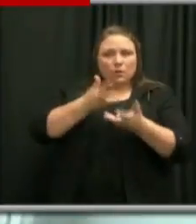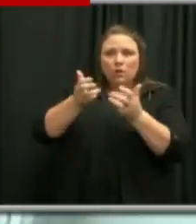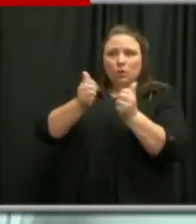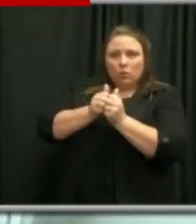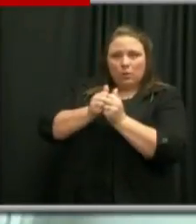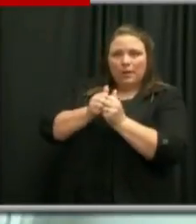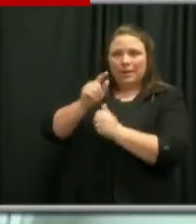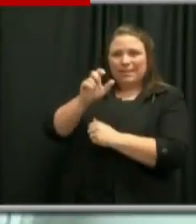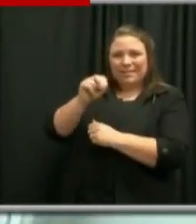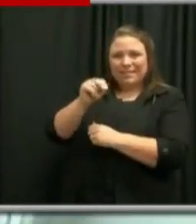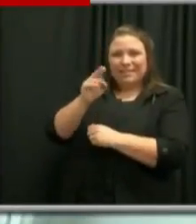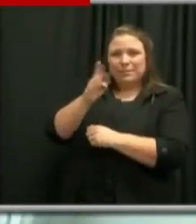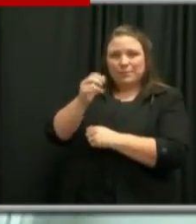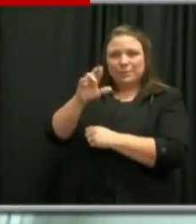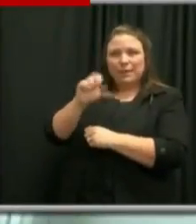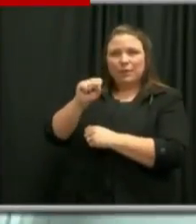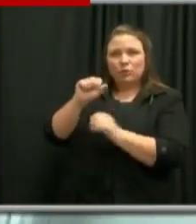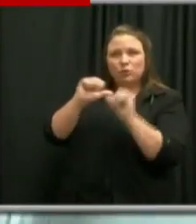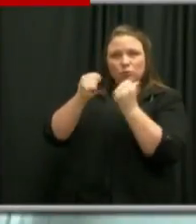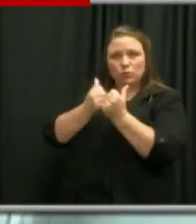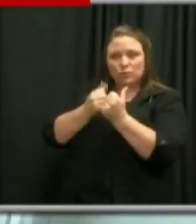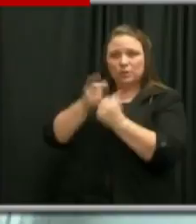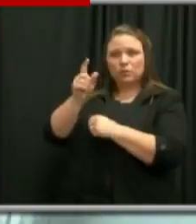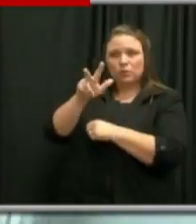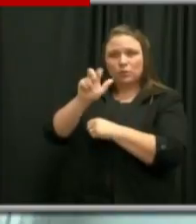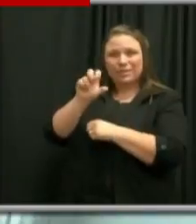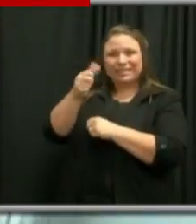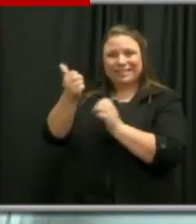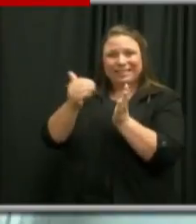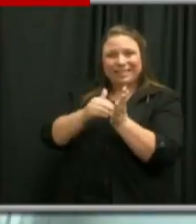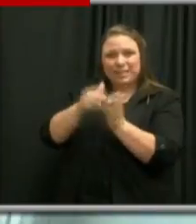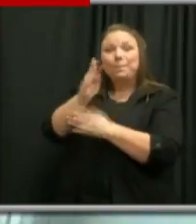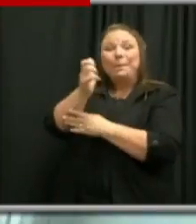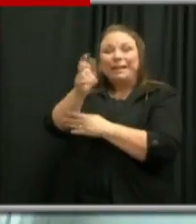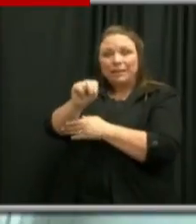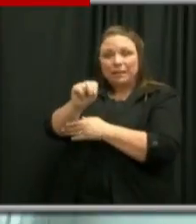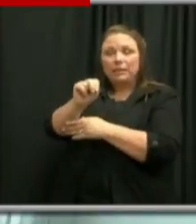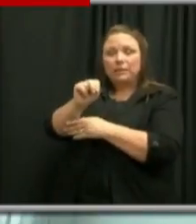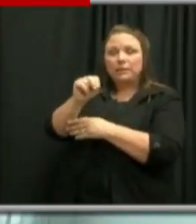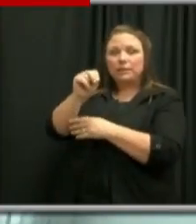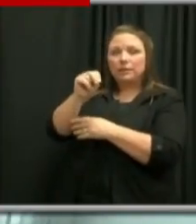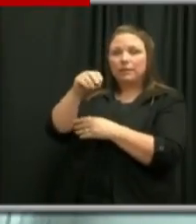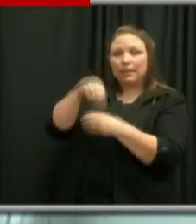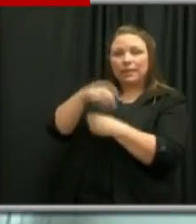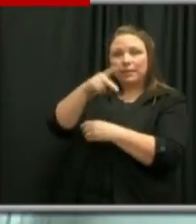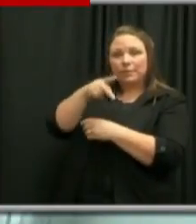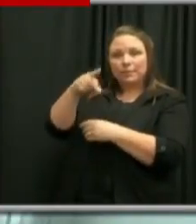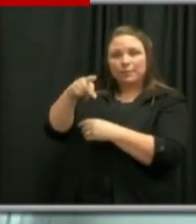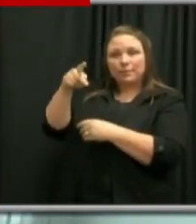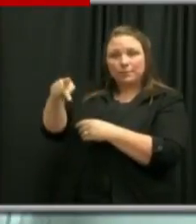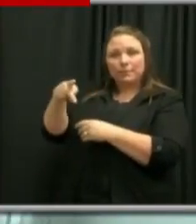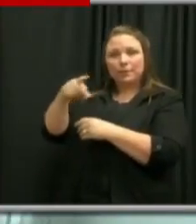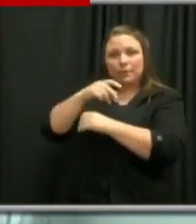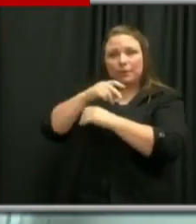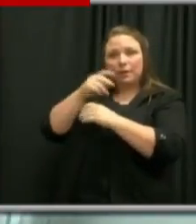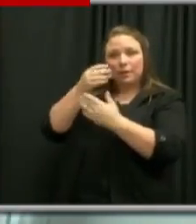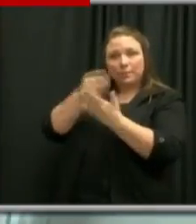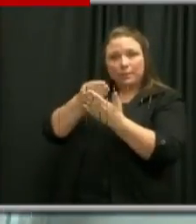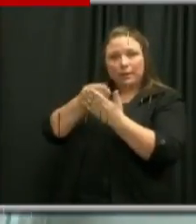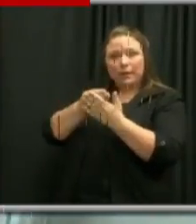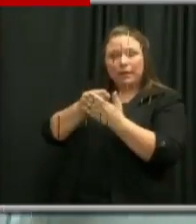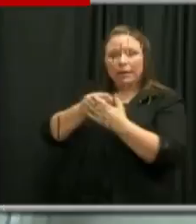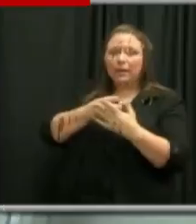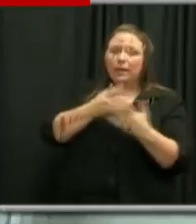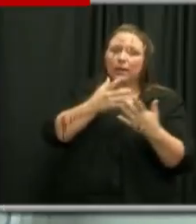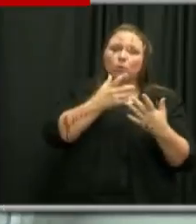the Tennessee Bankers Association, in the $310 billion in the PPL funding, that it got off to a slow start